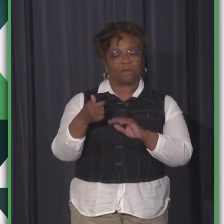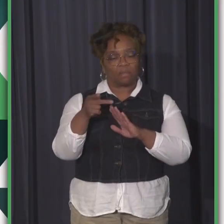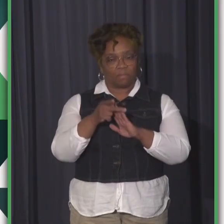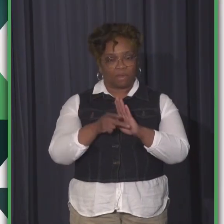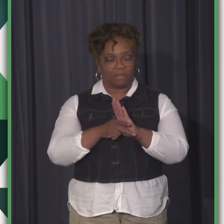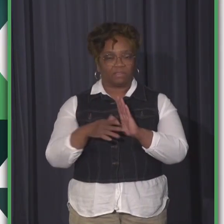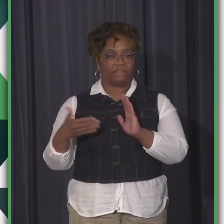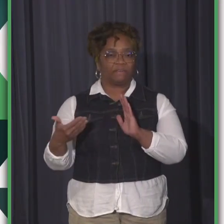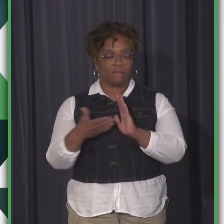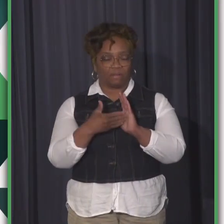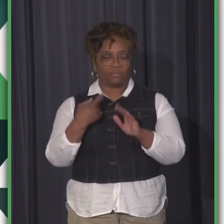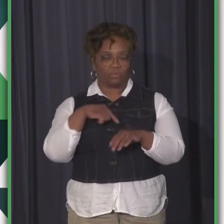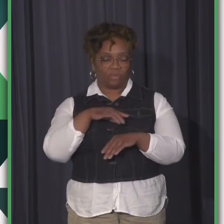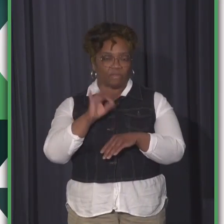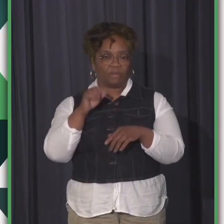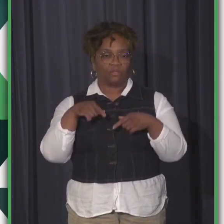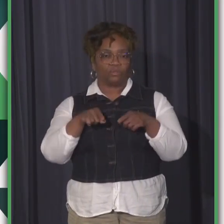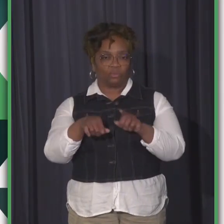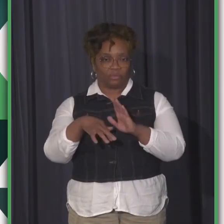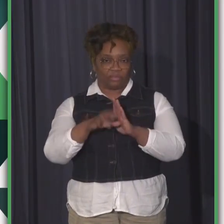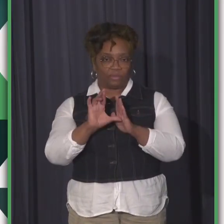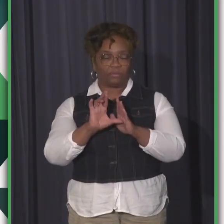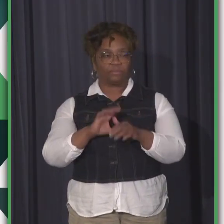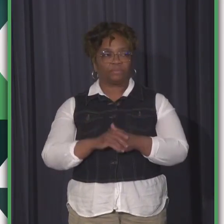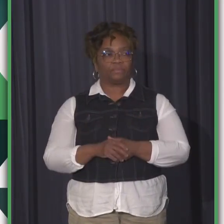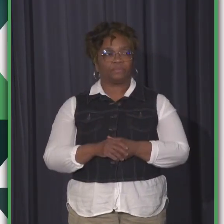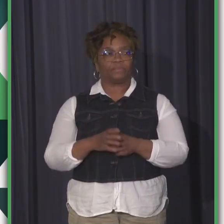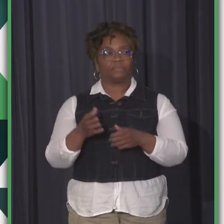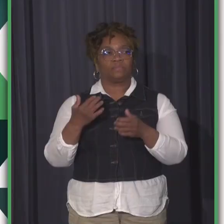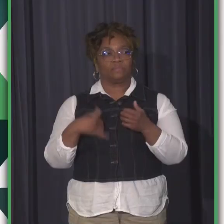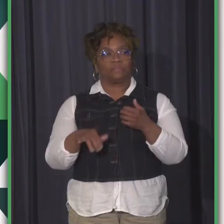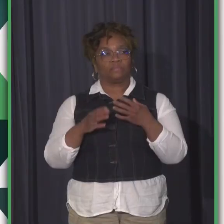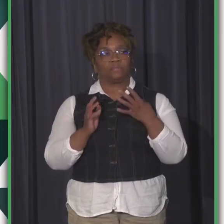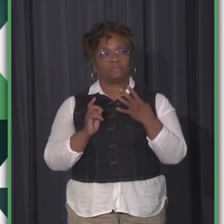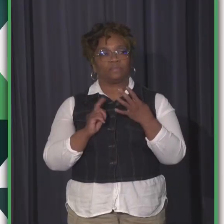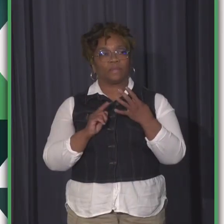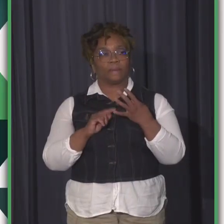find during the review. Okay, next slide.